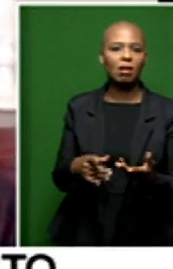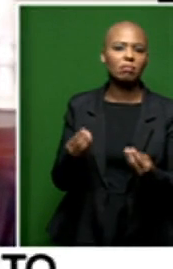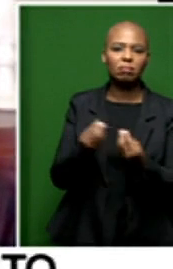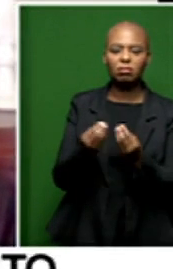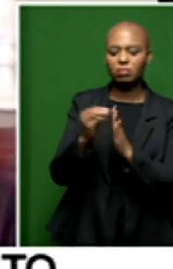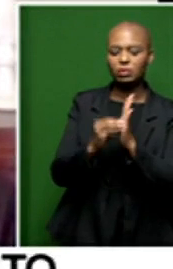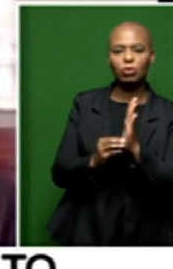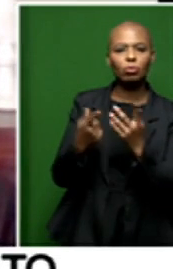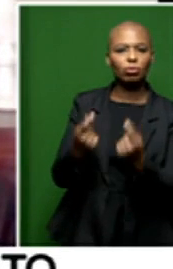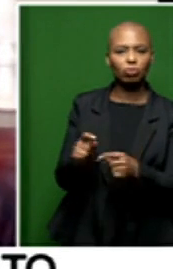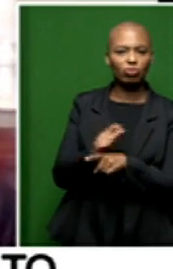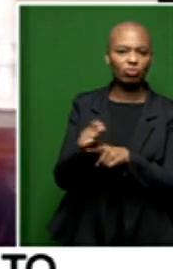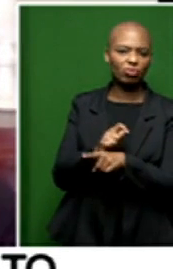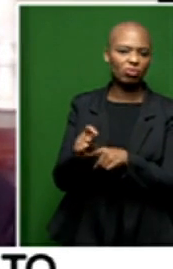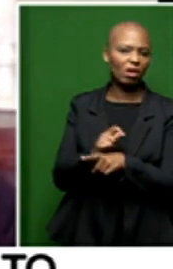being trained there.